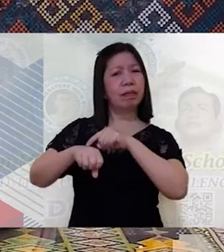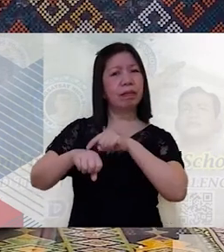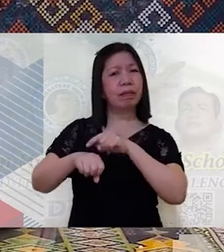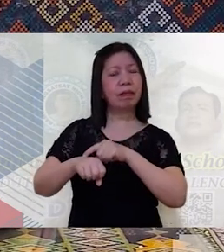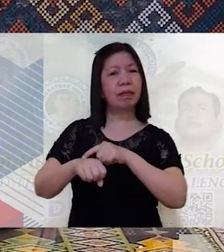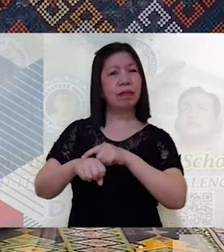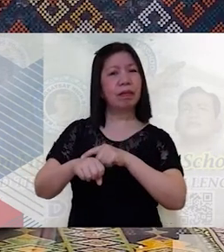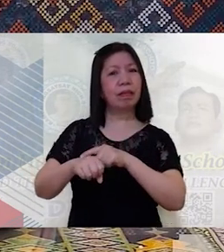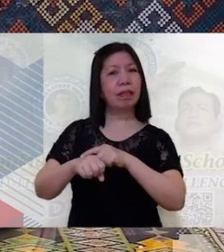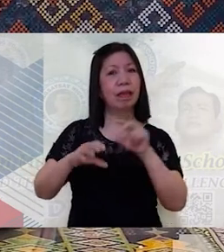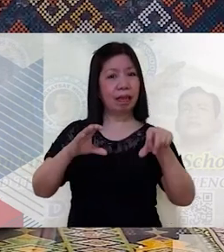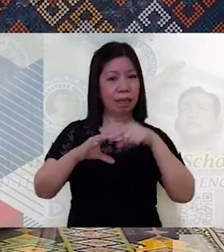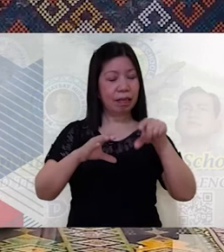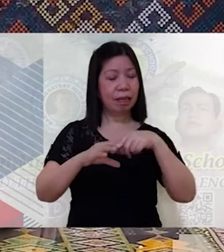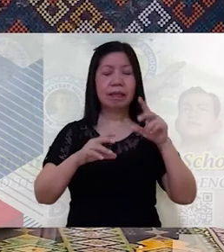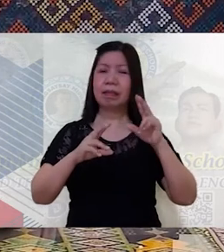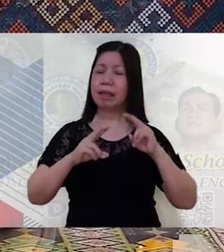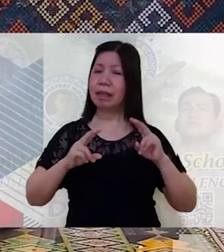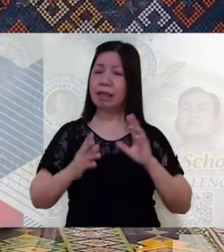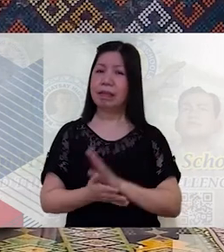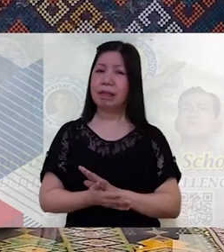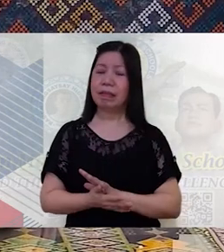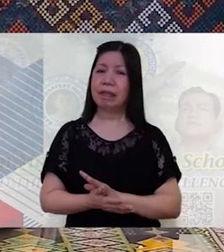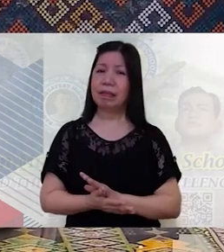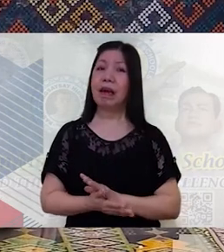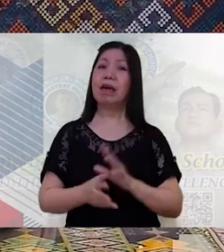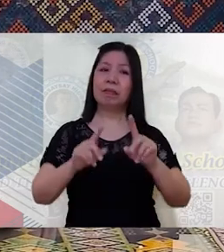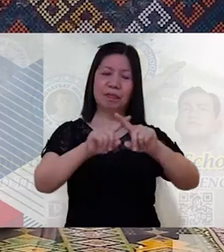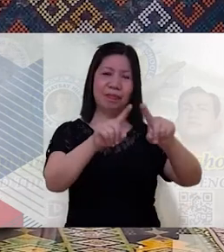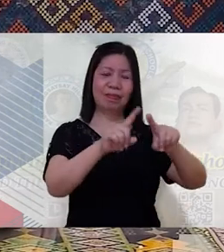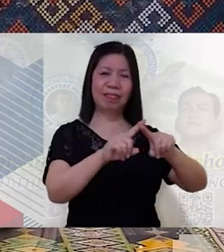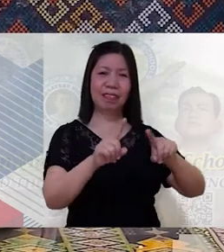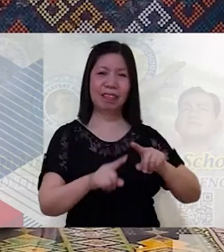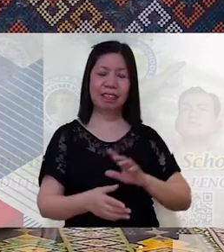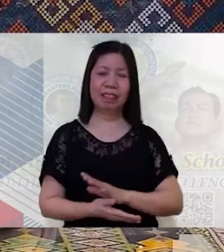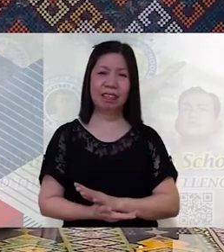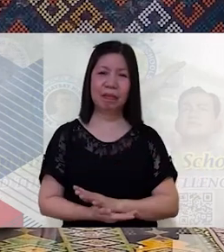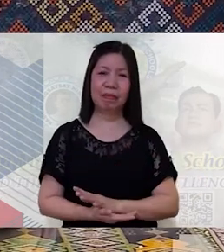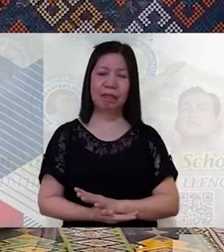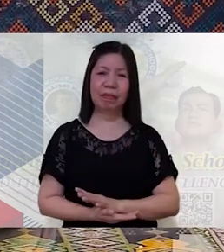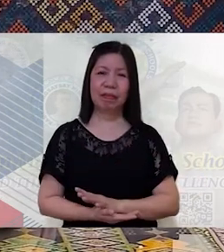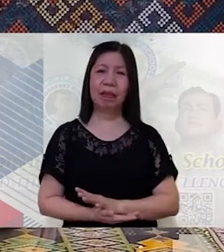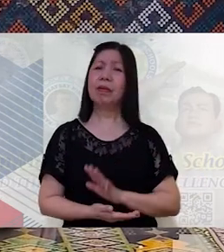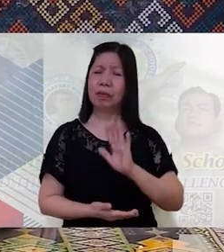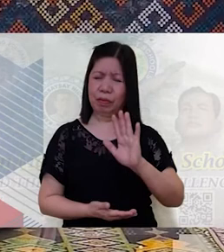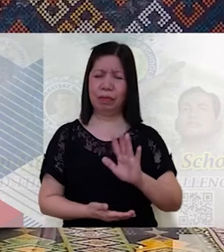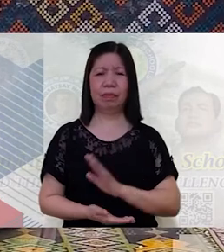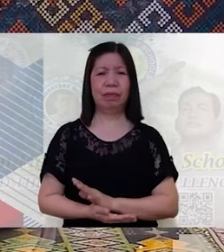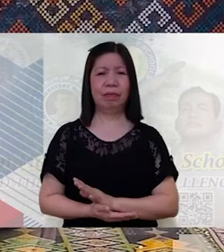when examinations and assessments are different. You